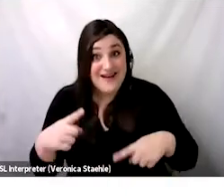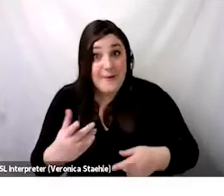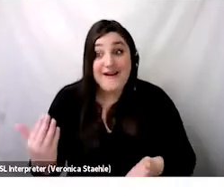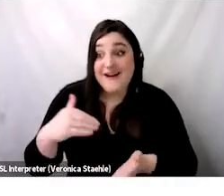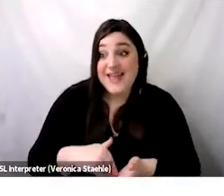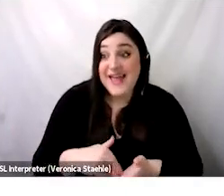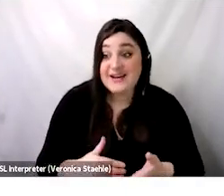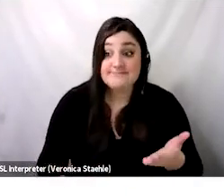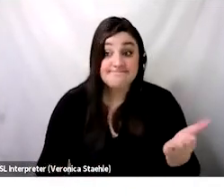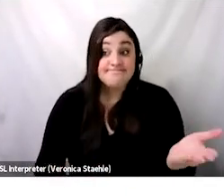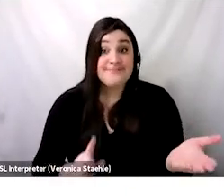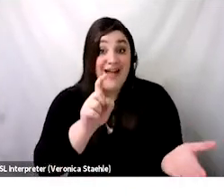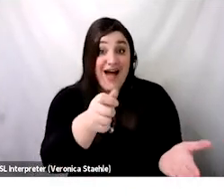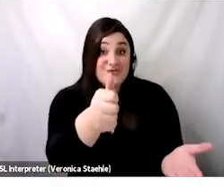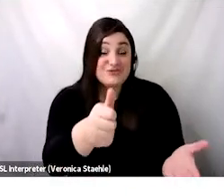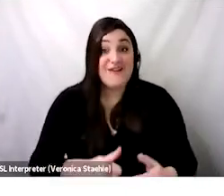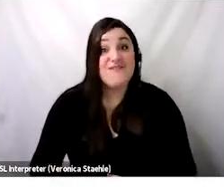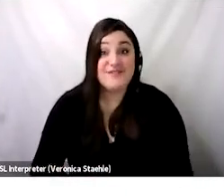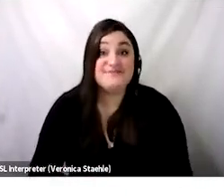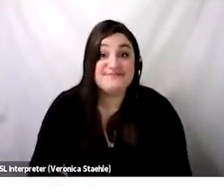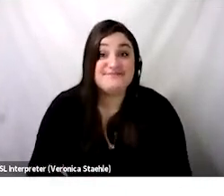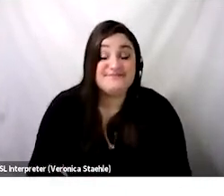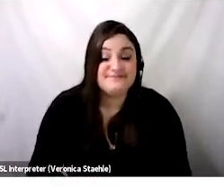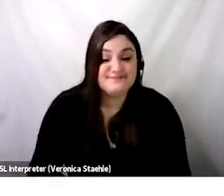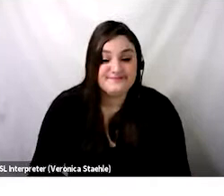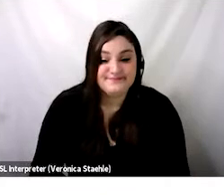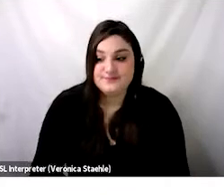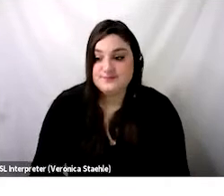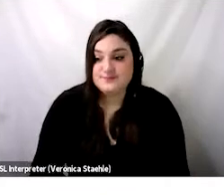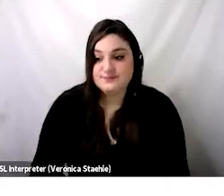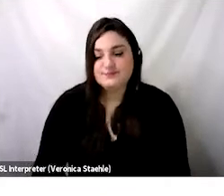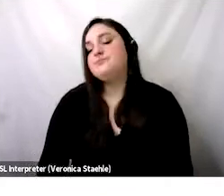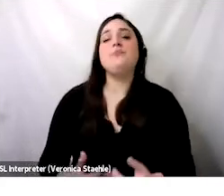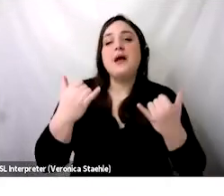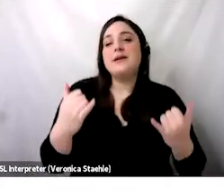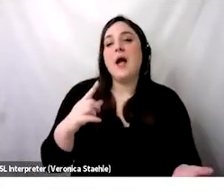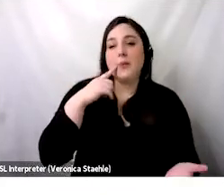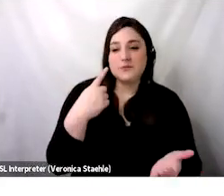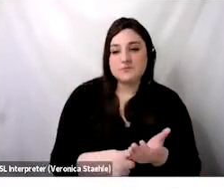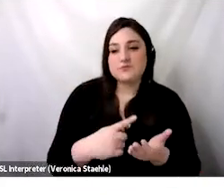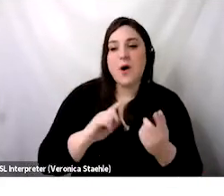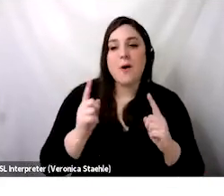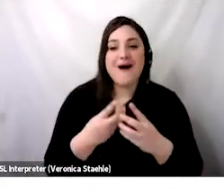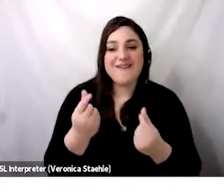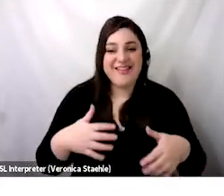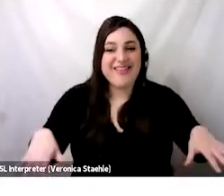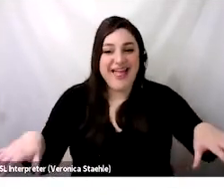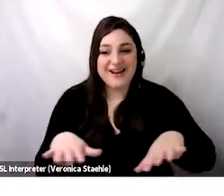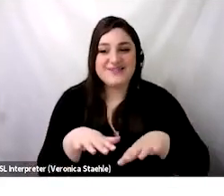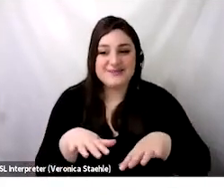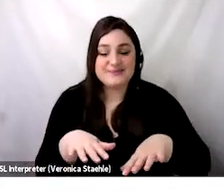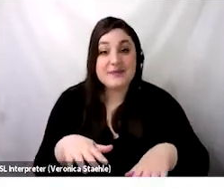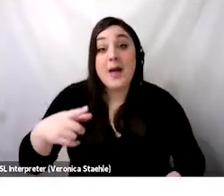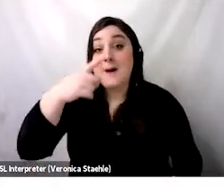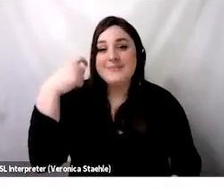You have to answer that. The next, we're going to talk about land, because we can't talk about soil if we don't